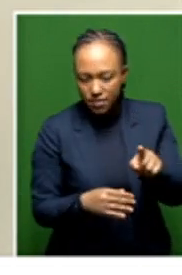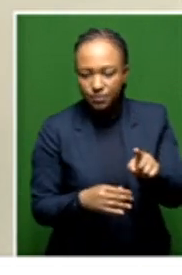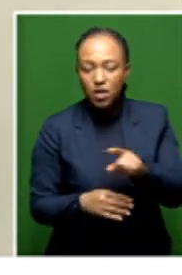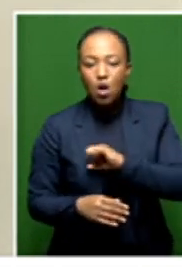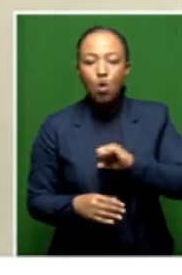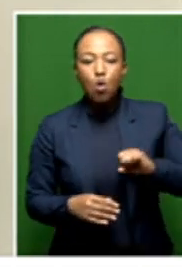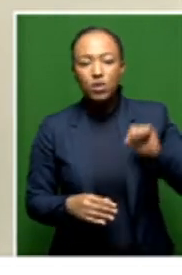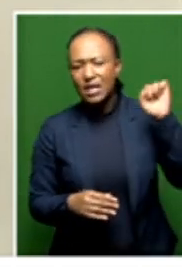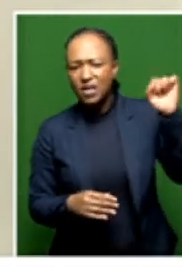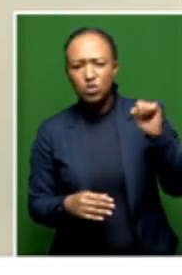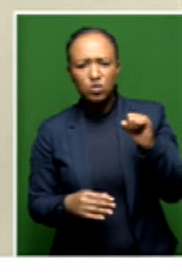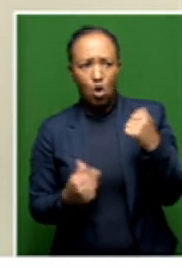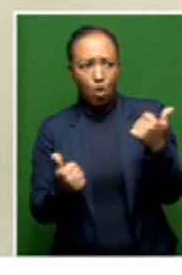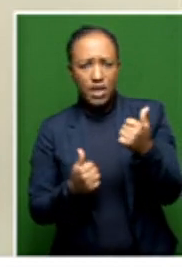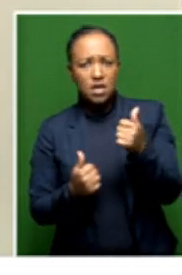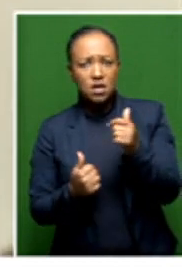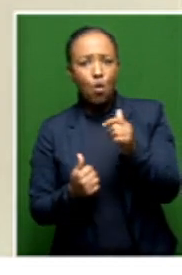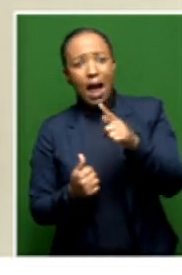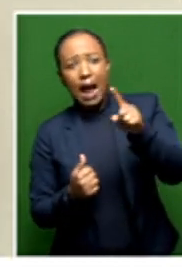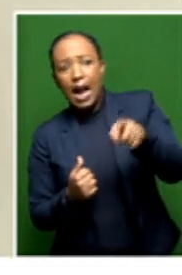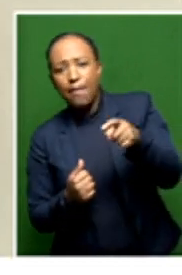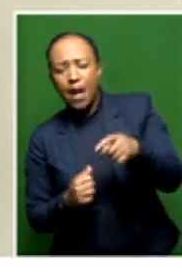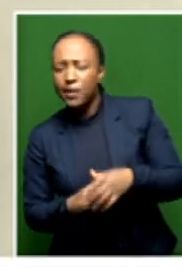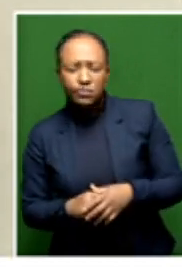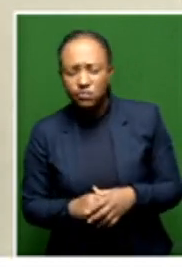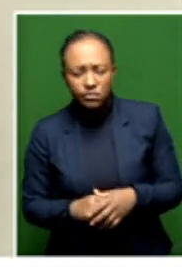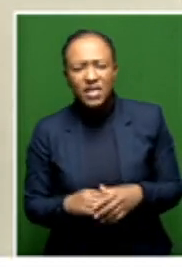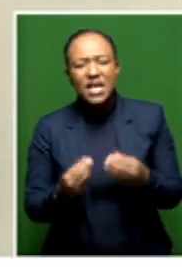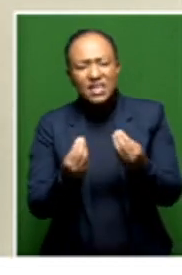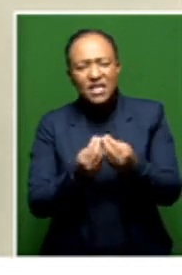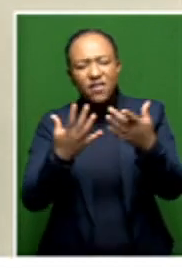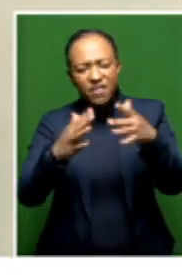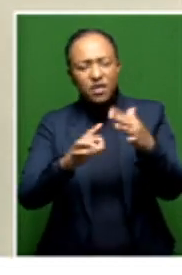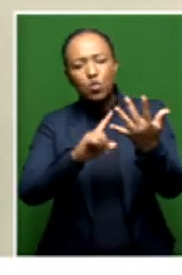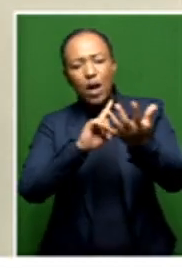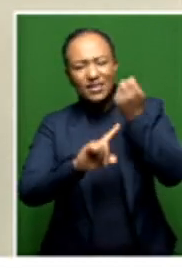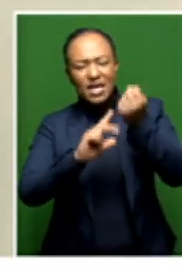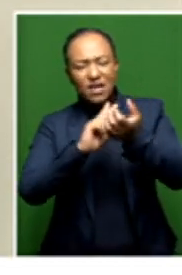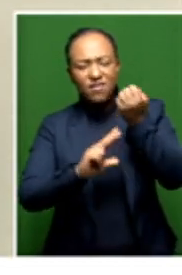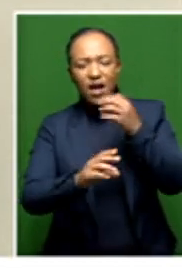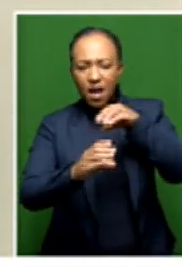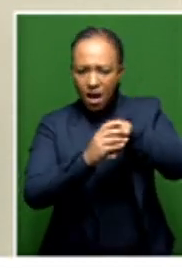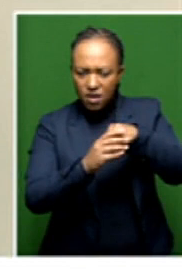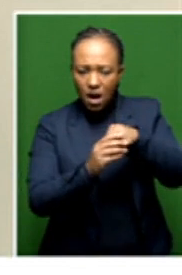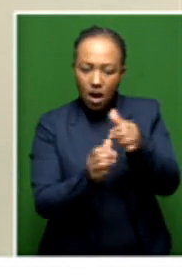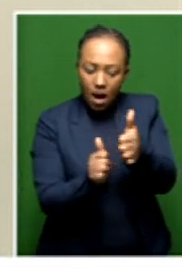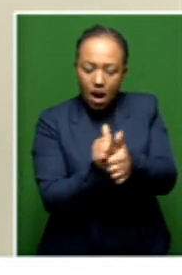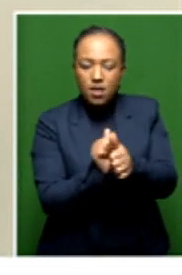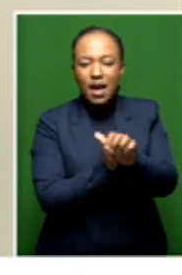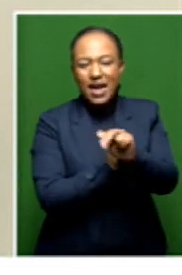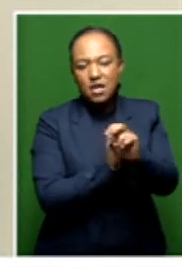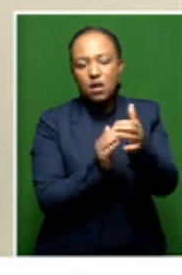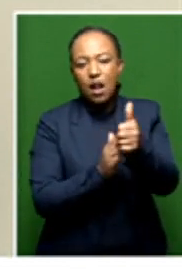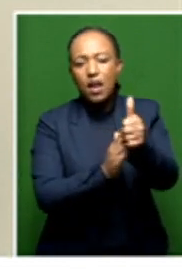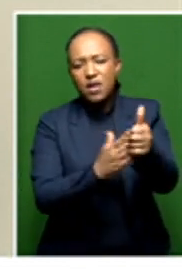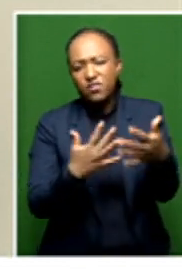about what is to come, we're also counting the things that we have achieved under the democratic dispensation, under the leadership of the